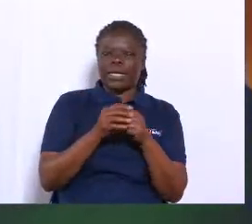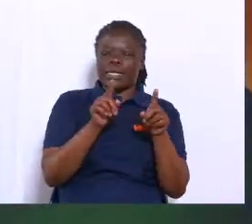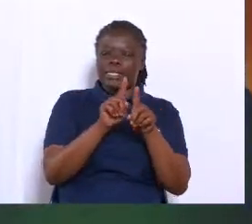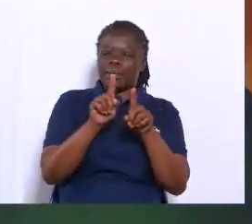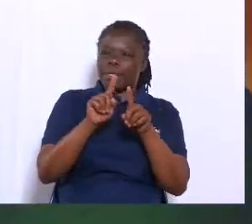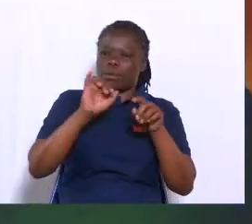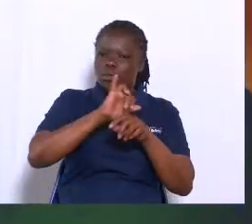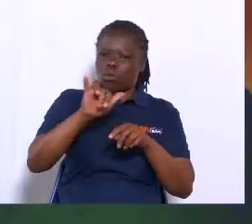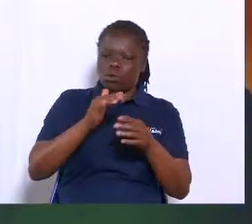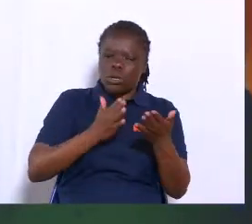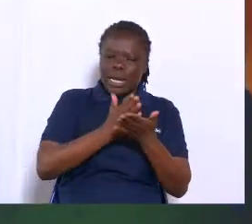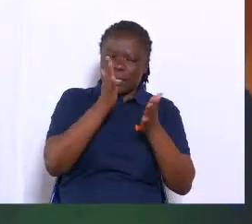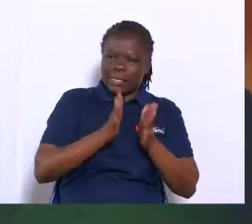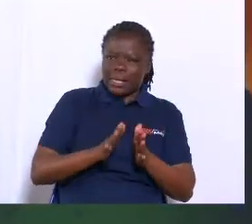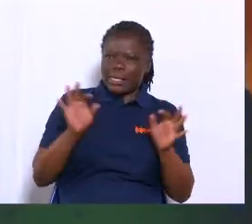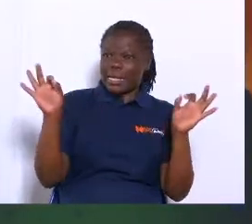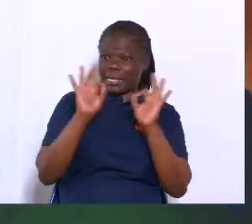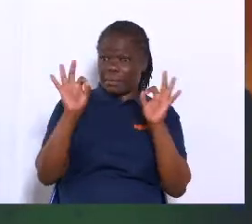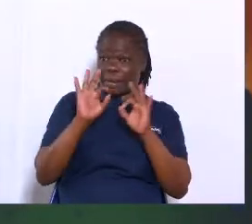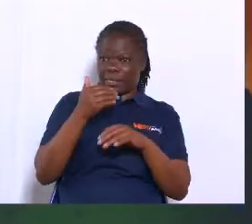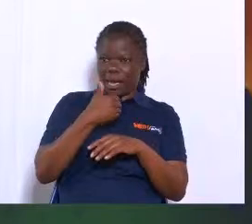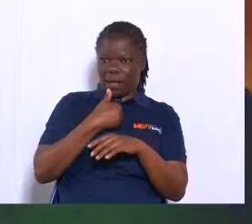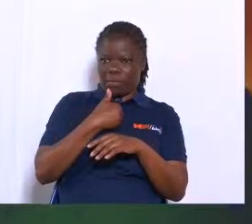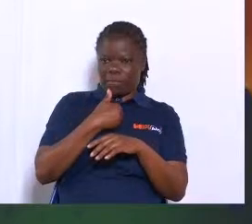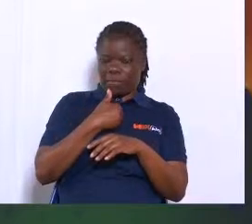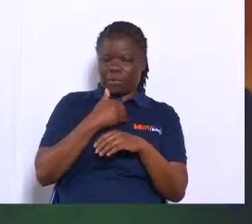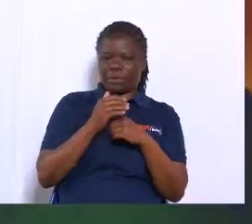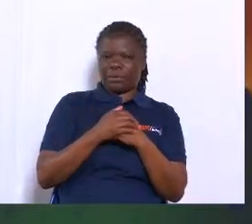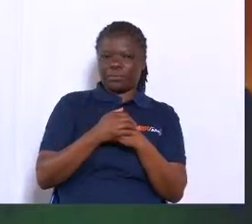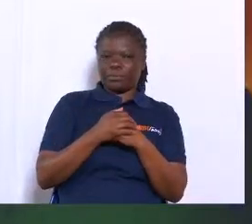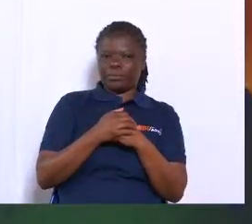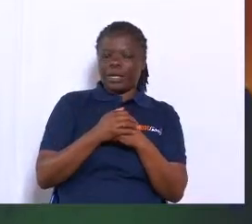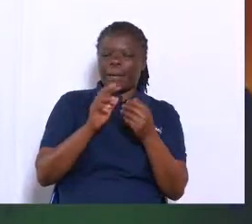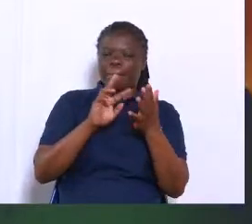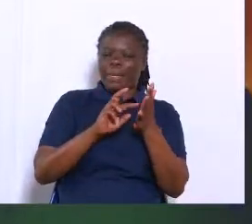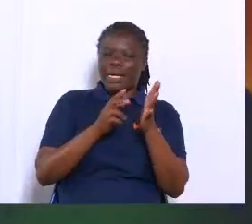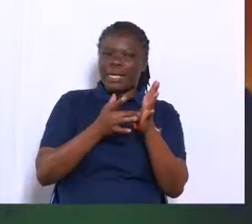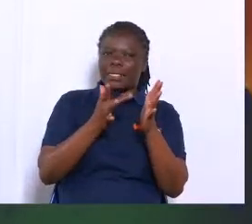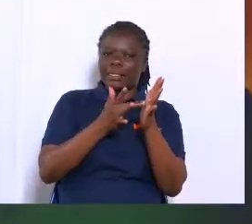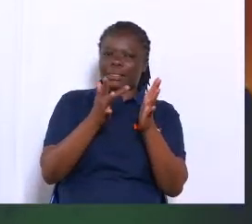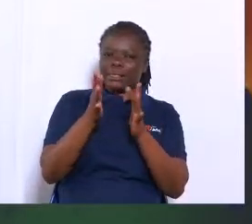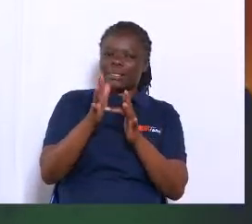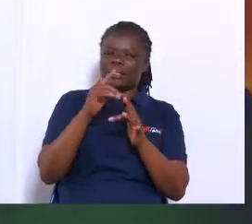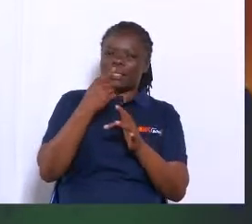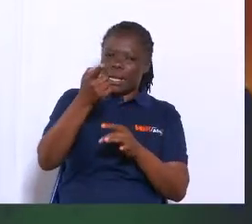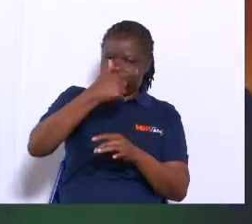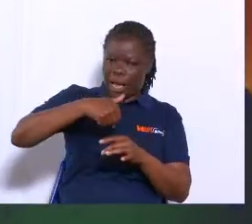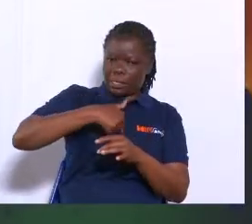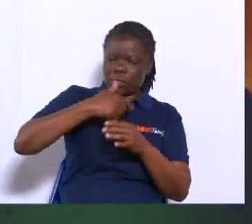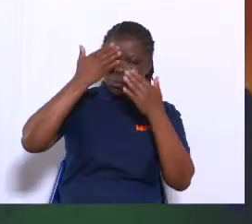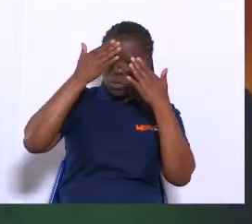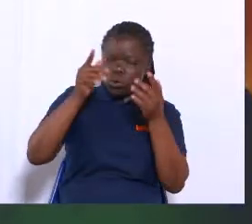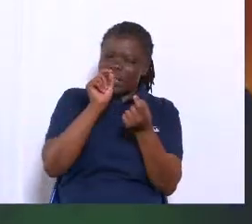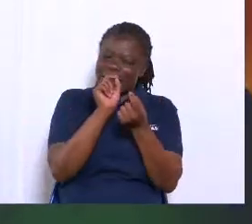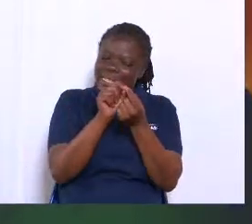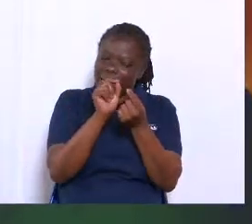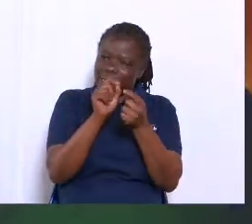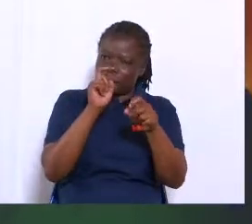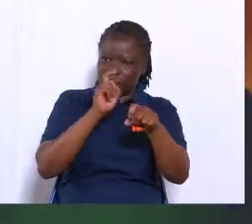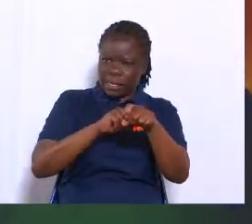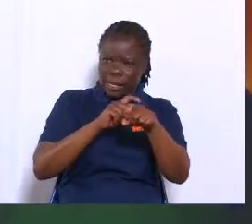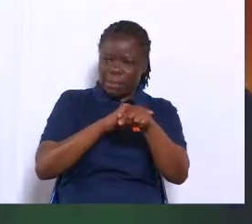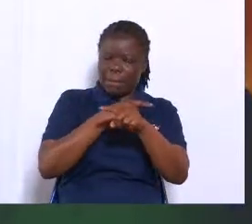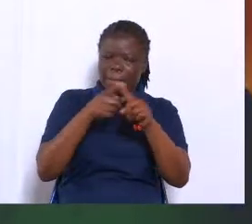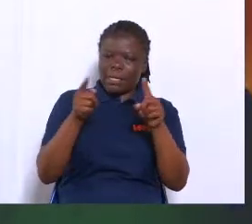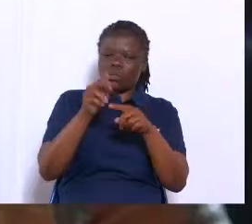righteous will be surprised. Christ's appeal is not that we know the exact time, but that we know the one,